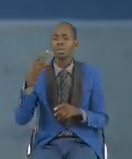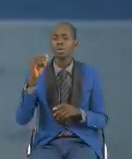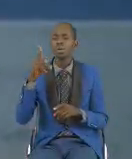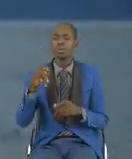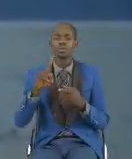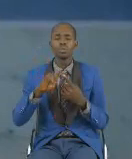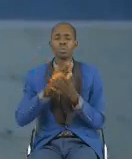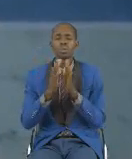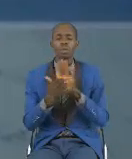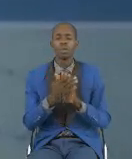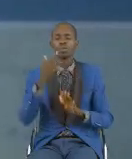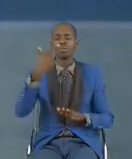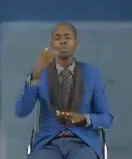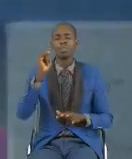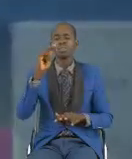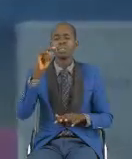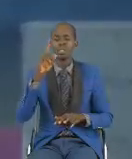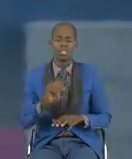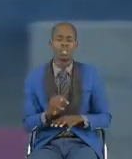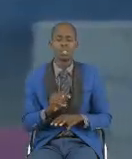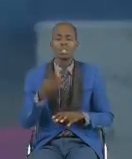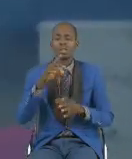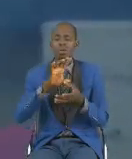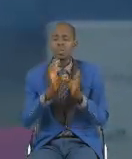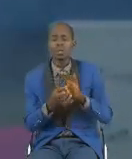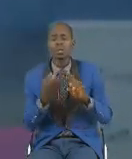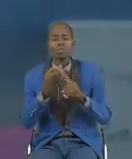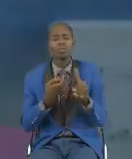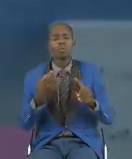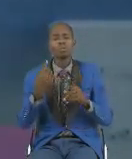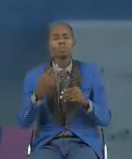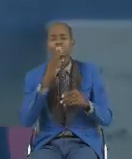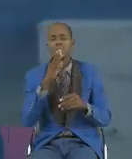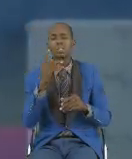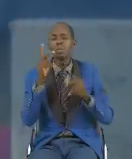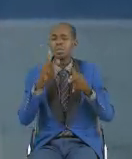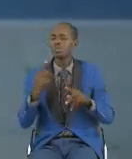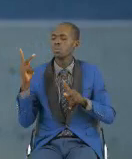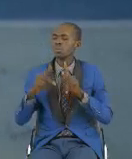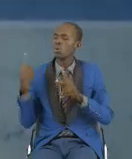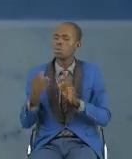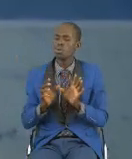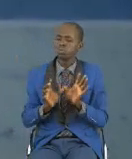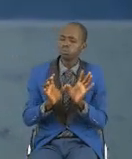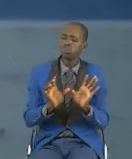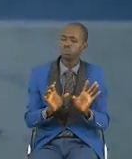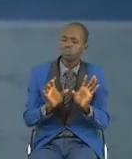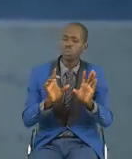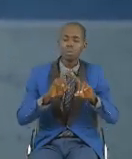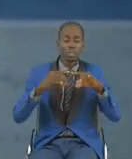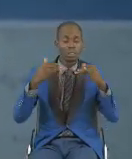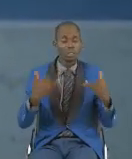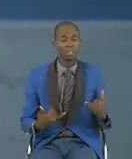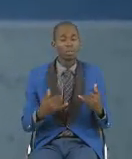Conversion from being a person they are always pushing and pushing to the wall to somebody who now stands up